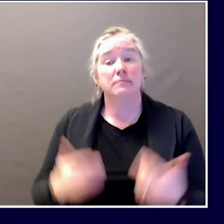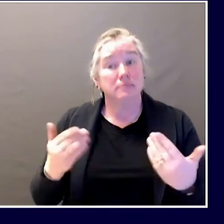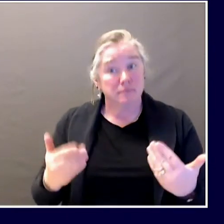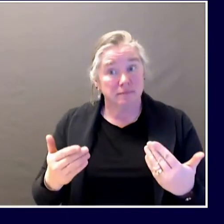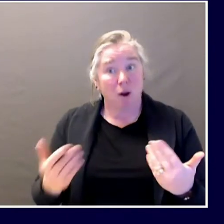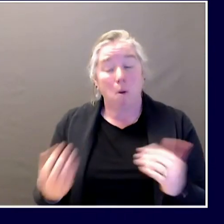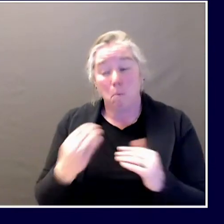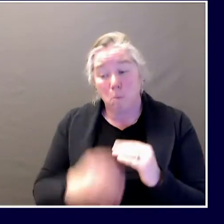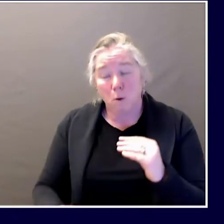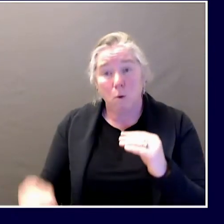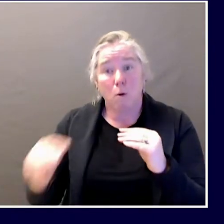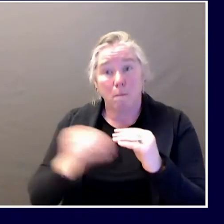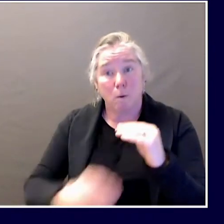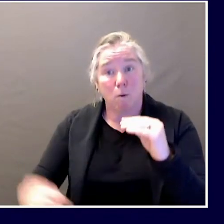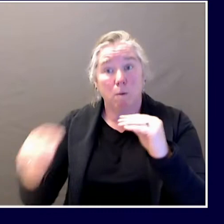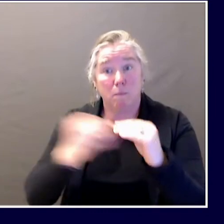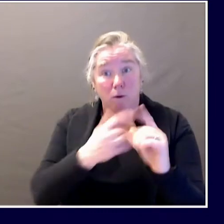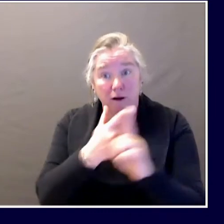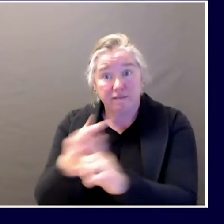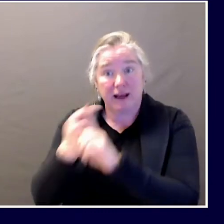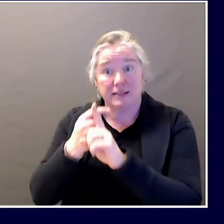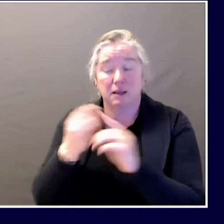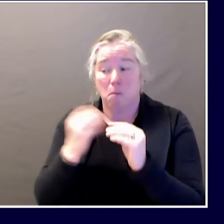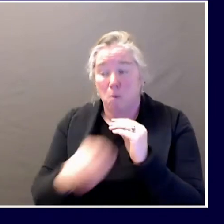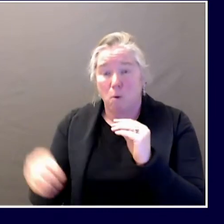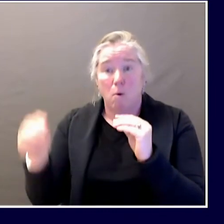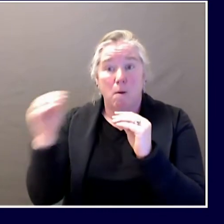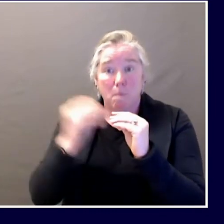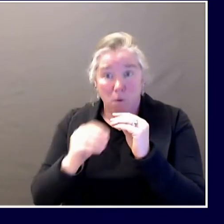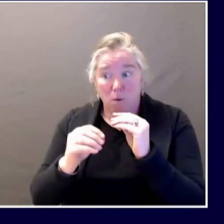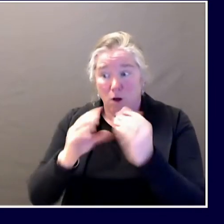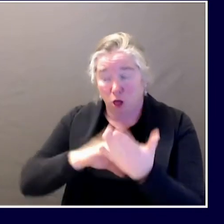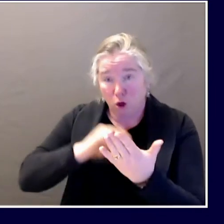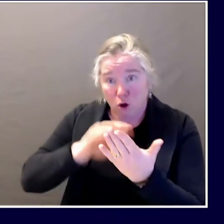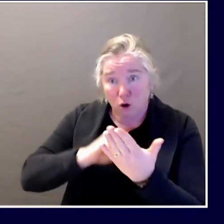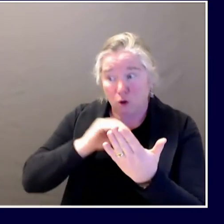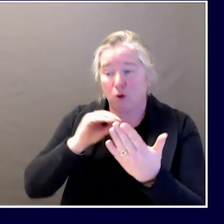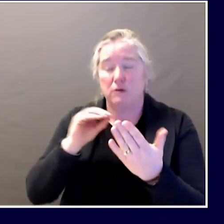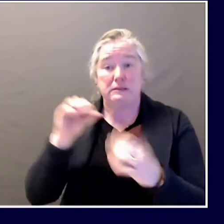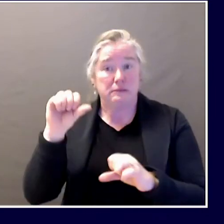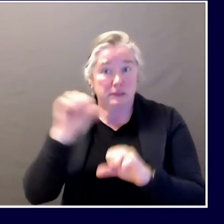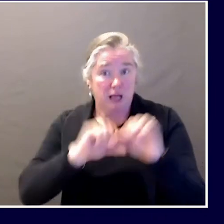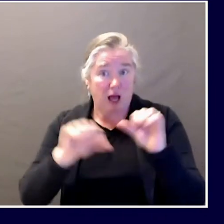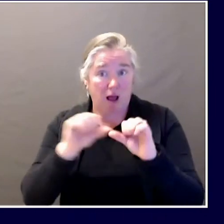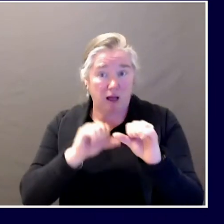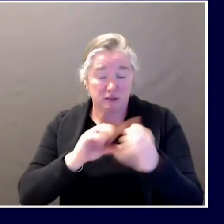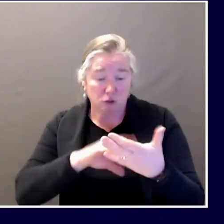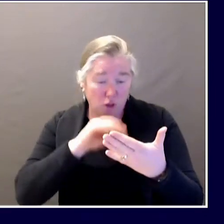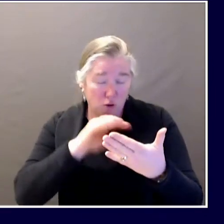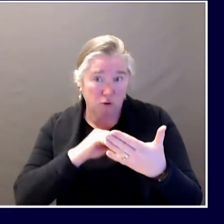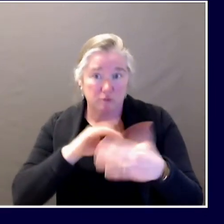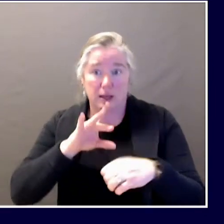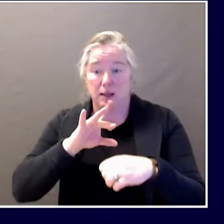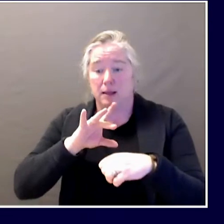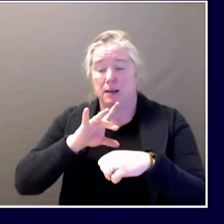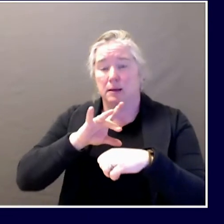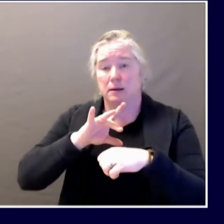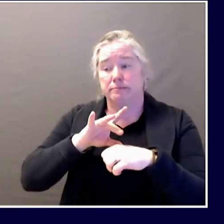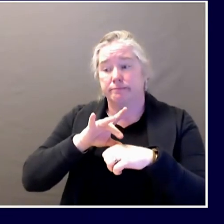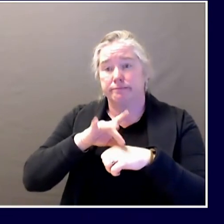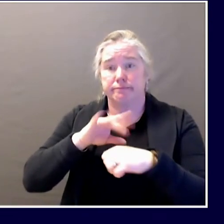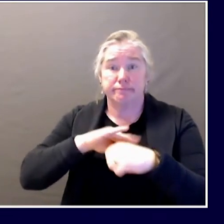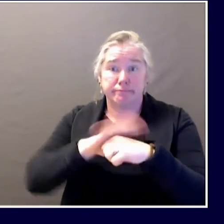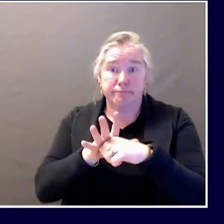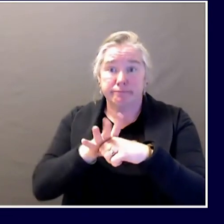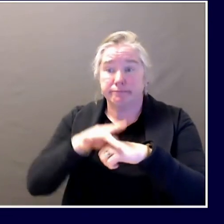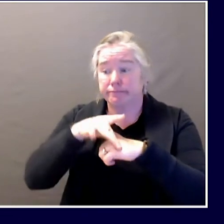as more folks get vaccinated, as we learn more about vaccines, and as the dynamics of the pandemic change. But I wanted to take a